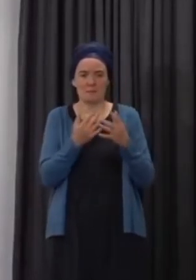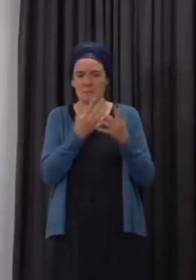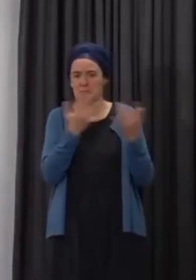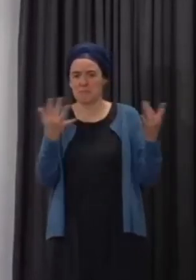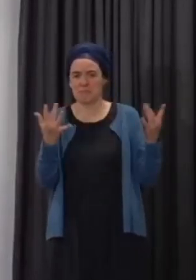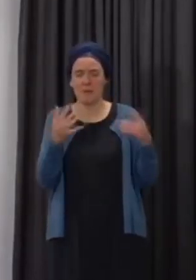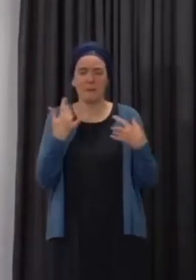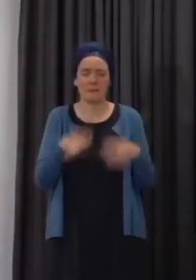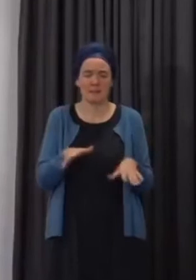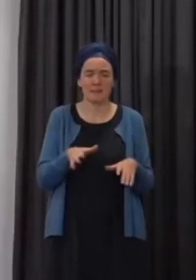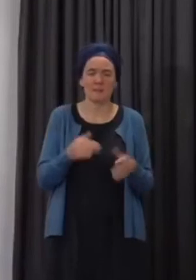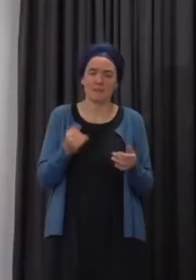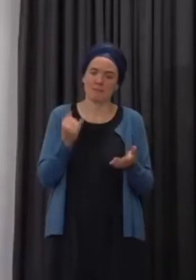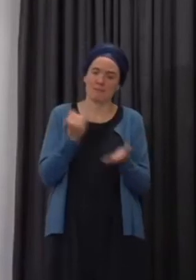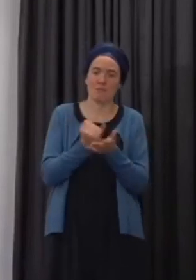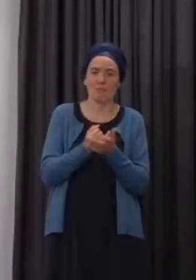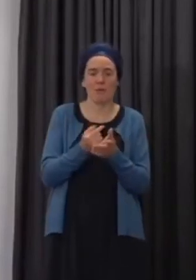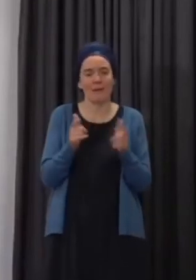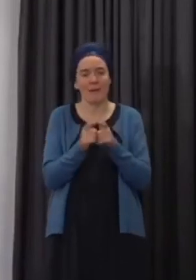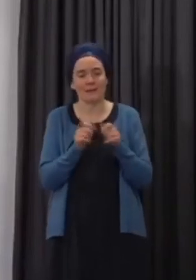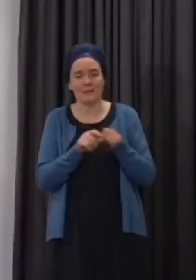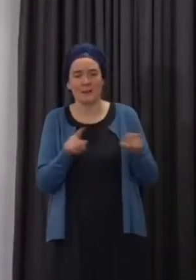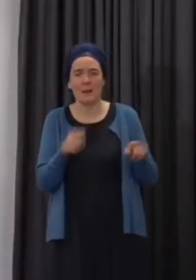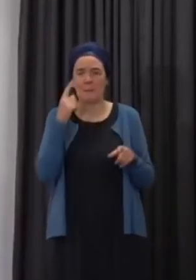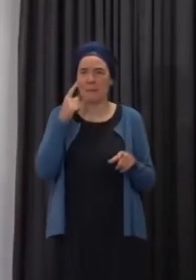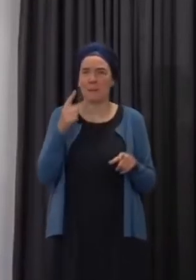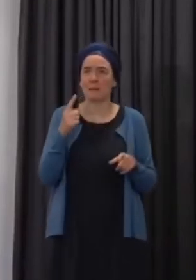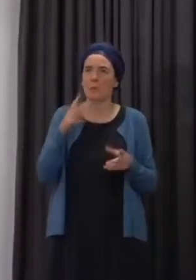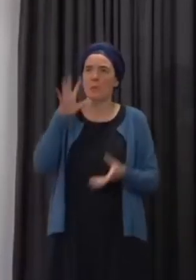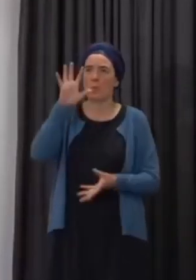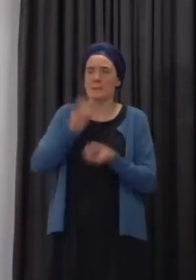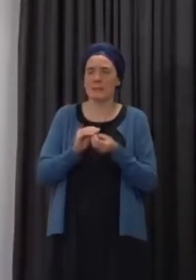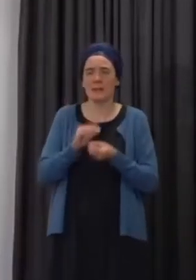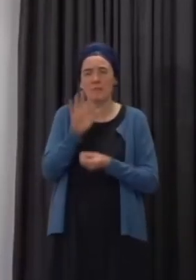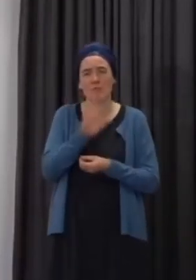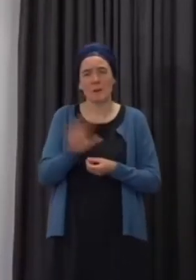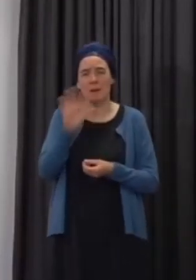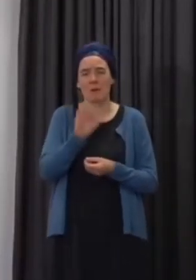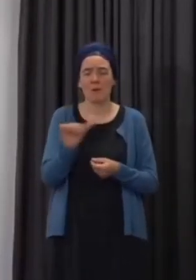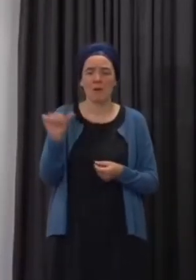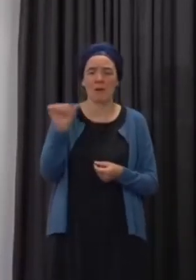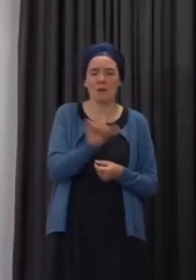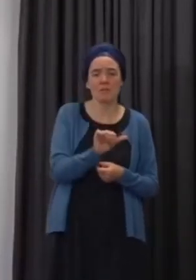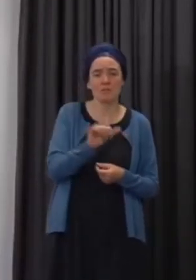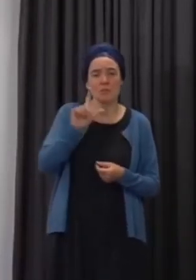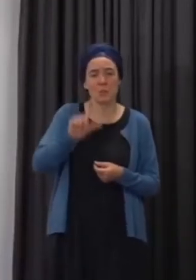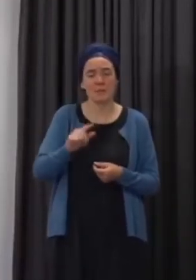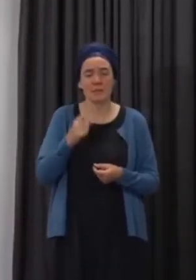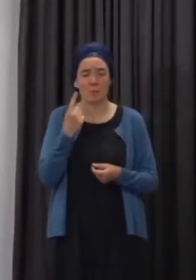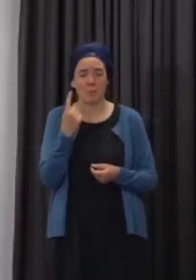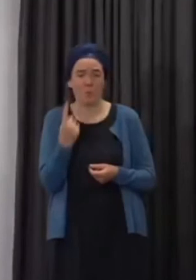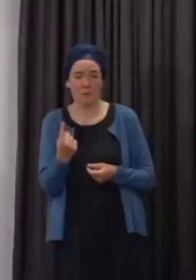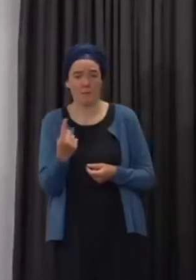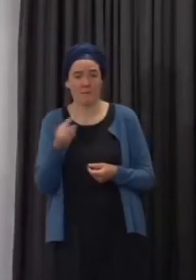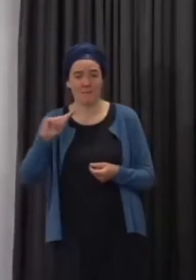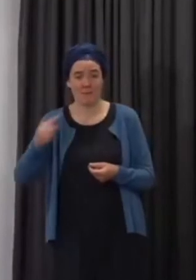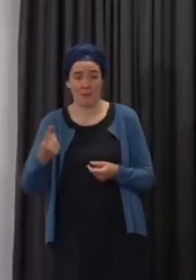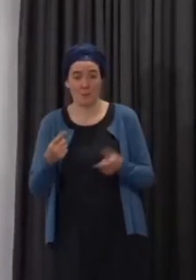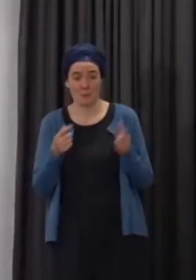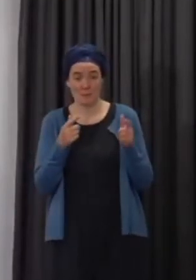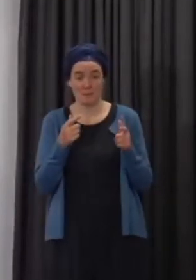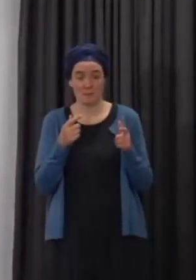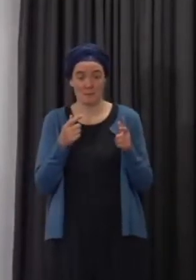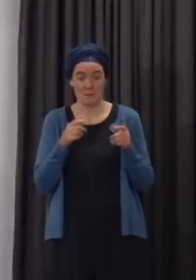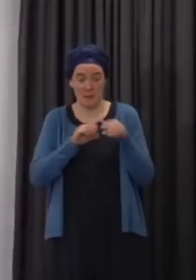when sending out collectively about 121,000 letters, it's possible that some may have gone to the wrong person. Now,